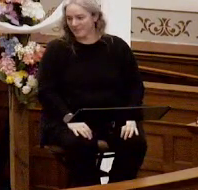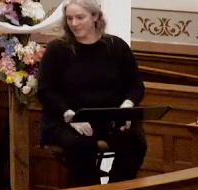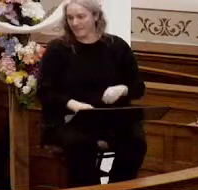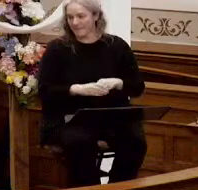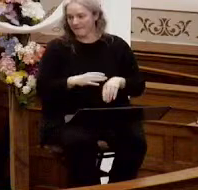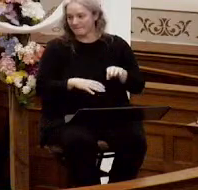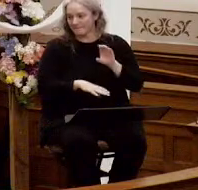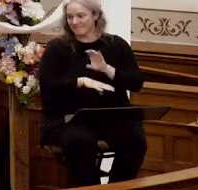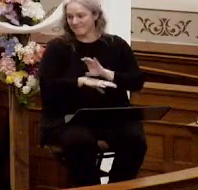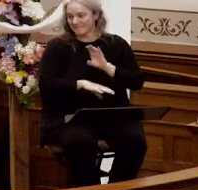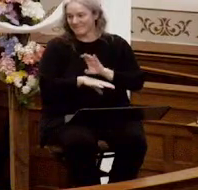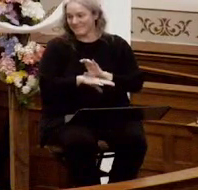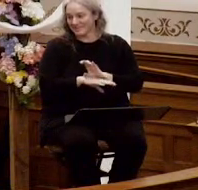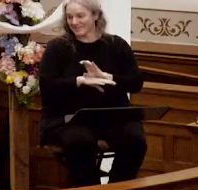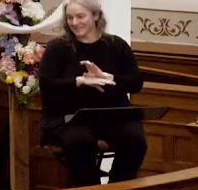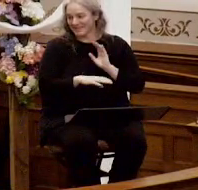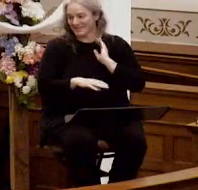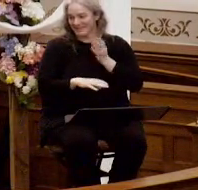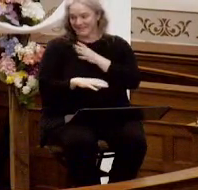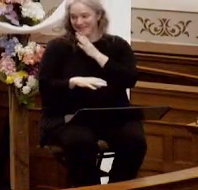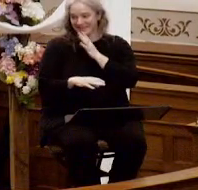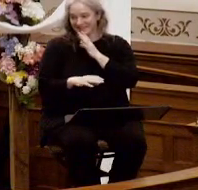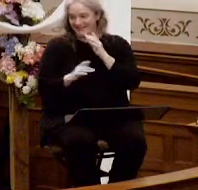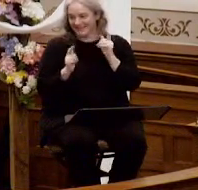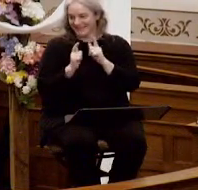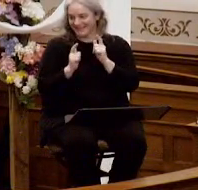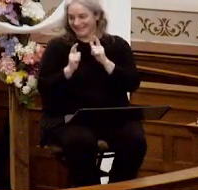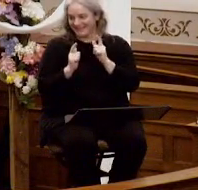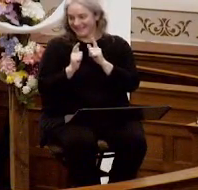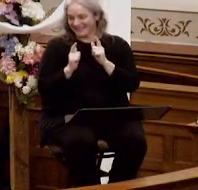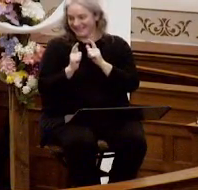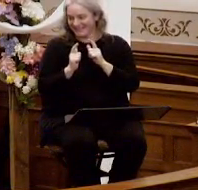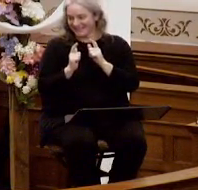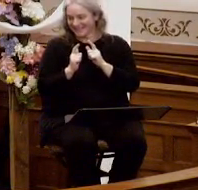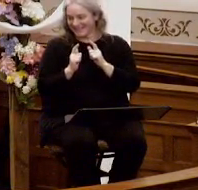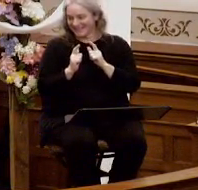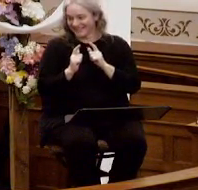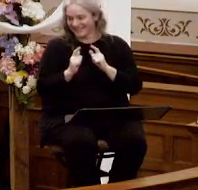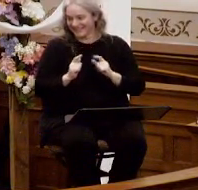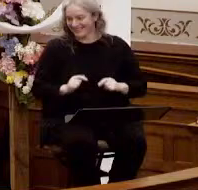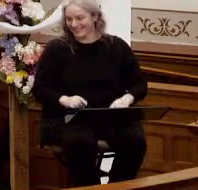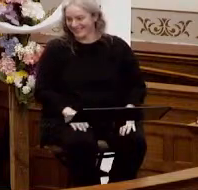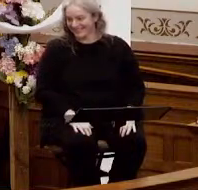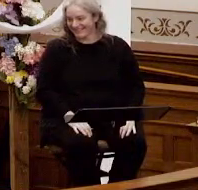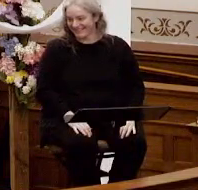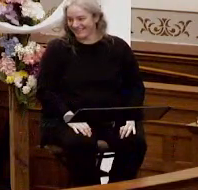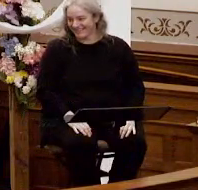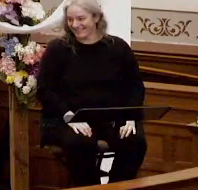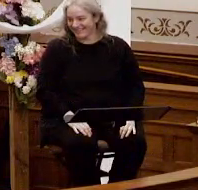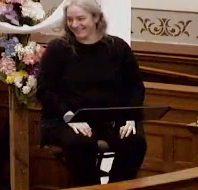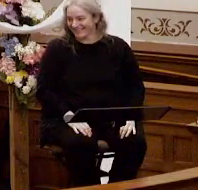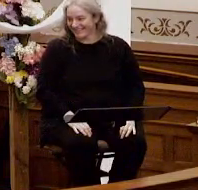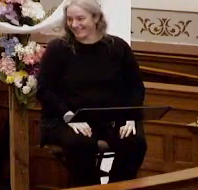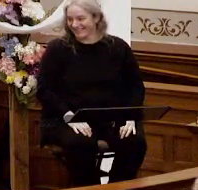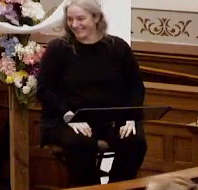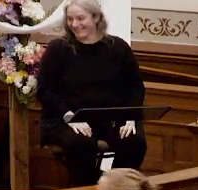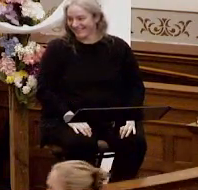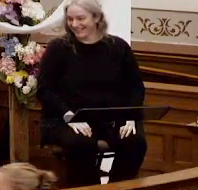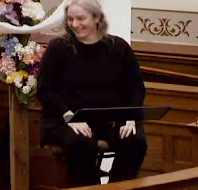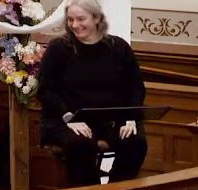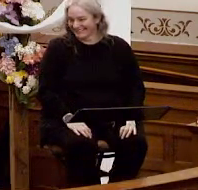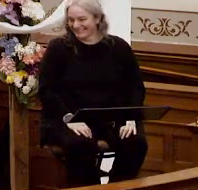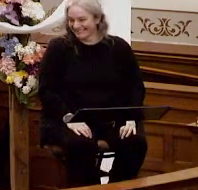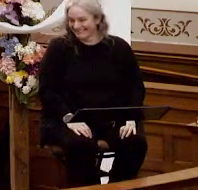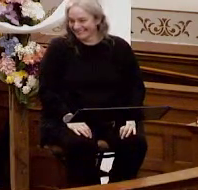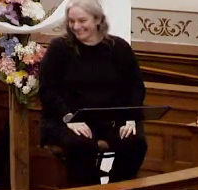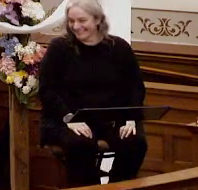In church, we talked a little bit about this. Oh, come on up. There we go. Good job. Do you